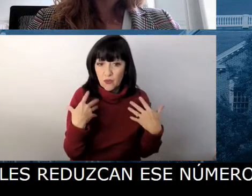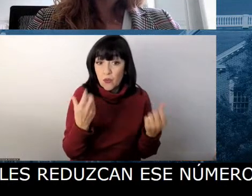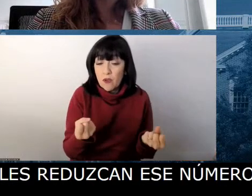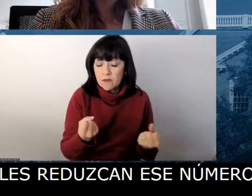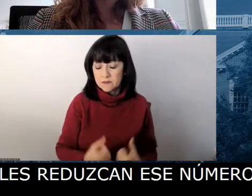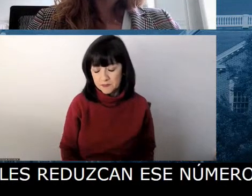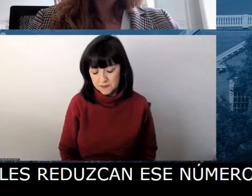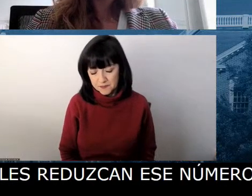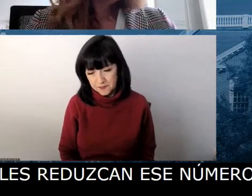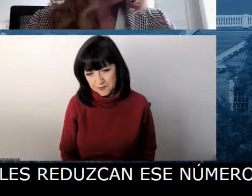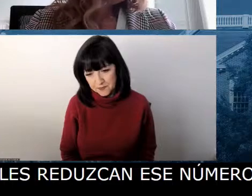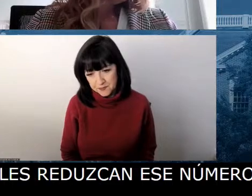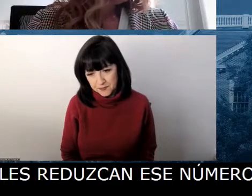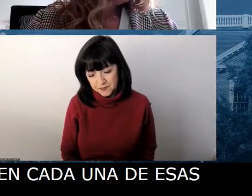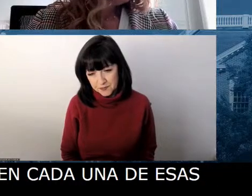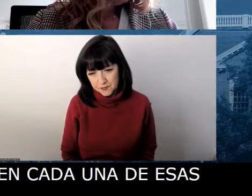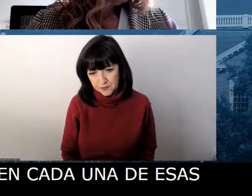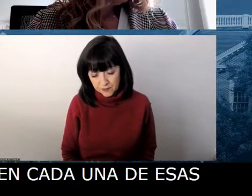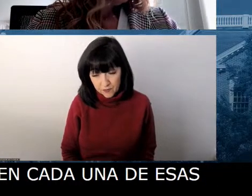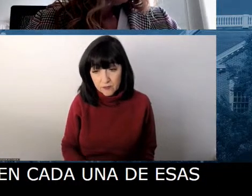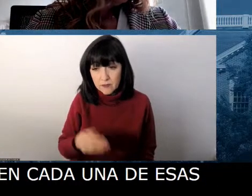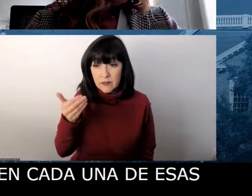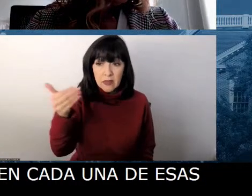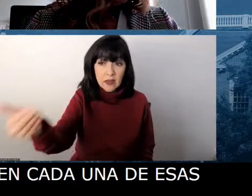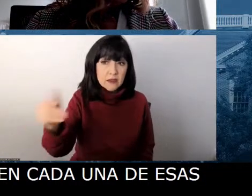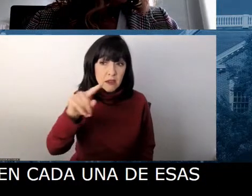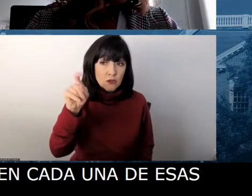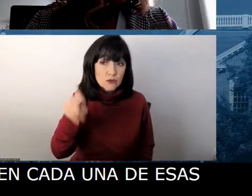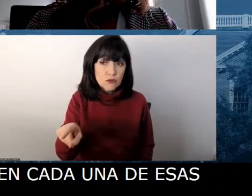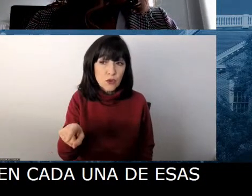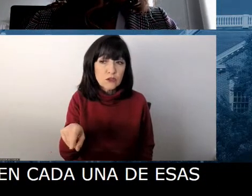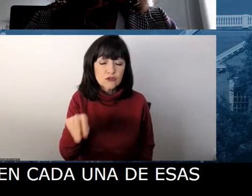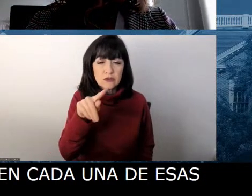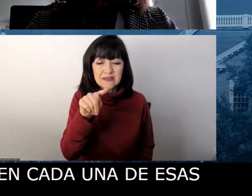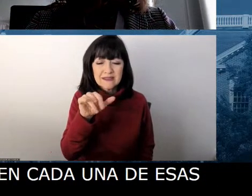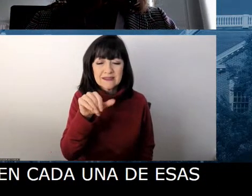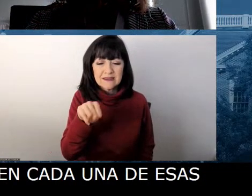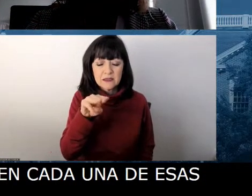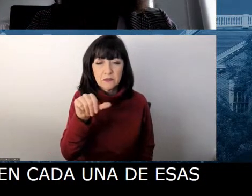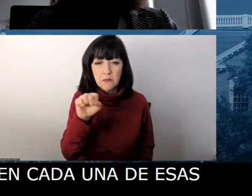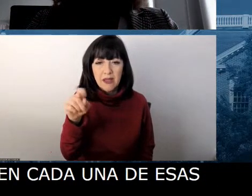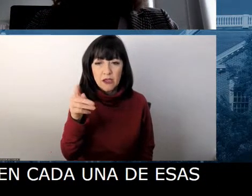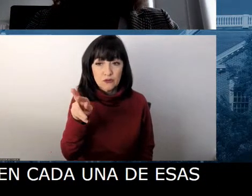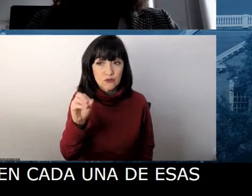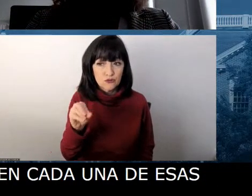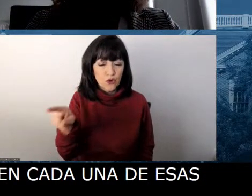Our next question comes from Tim Mastro from Delaware State News.